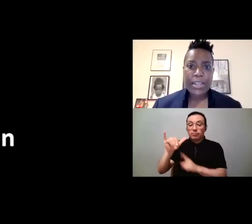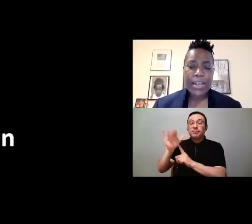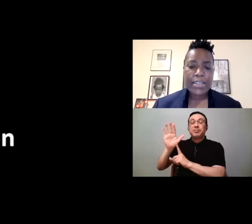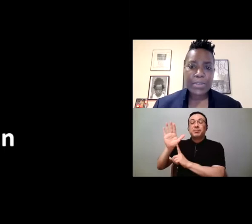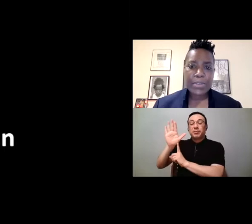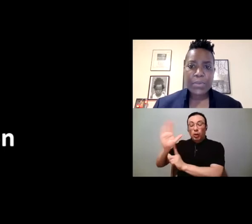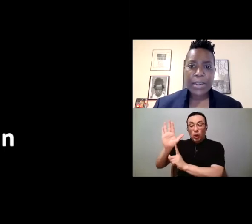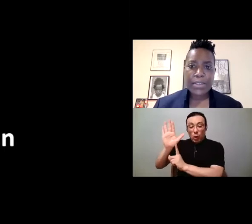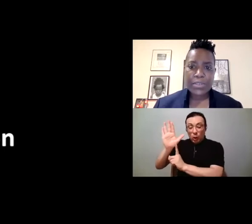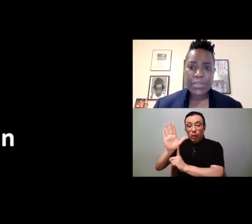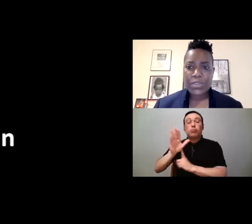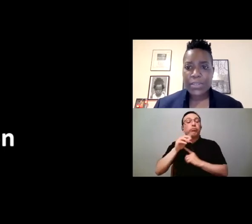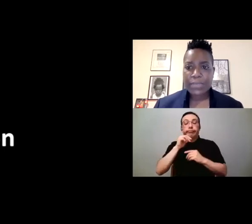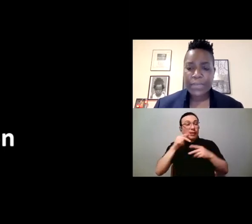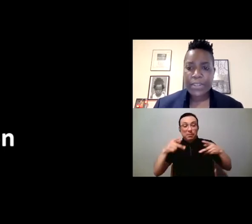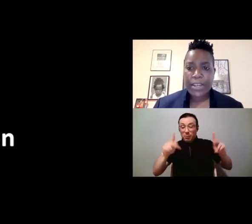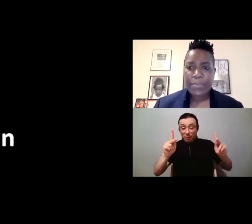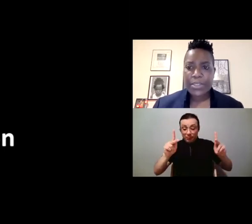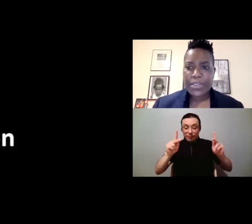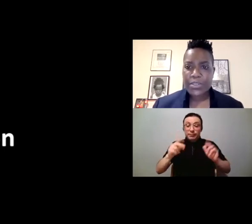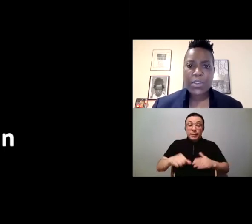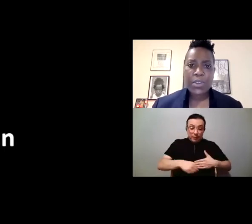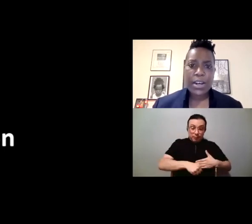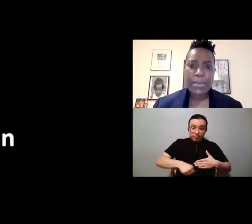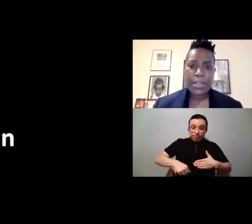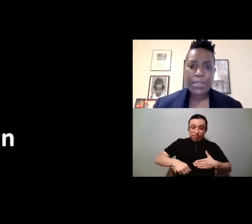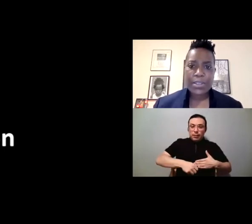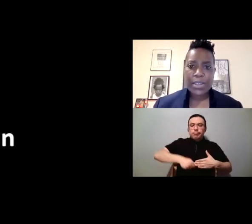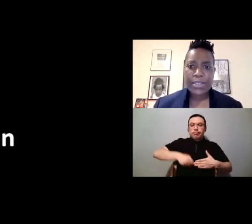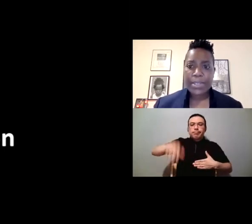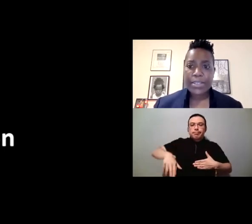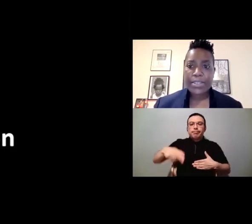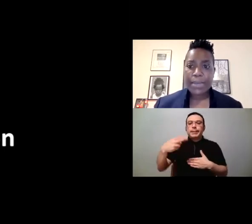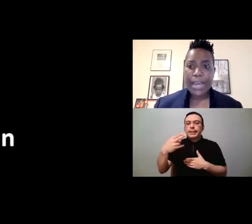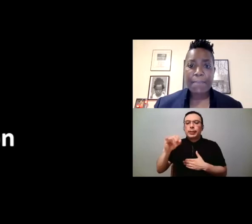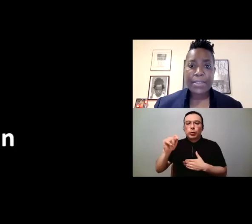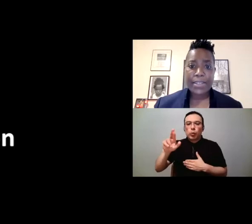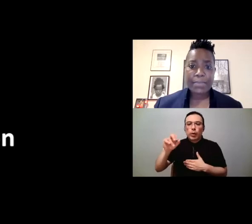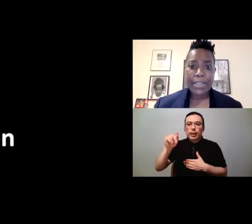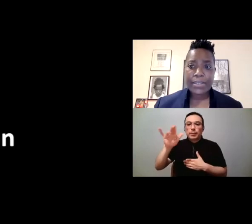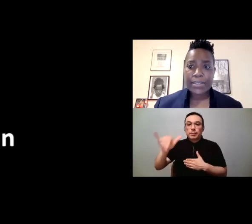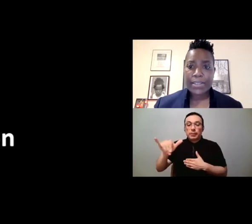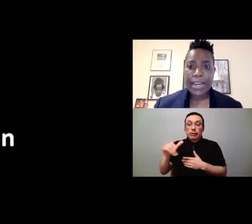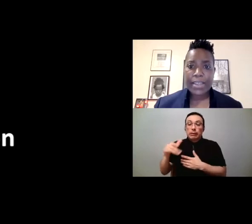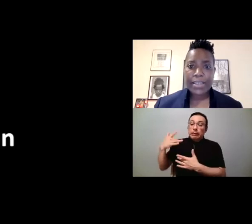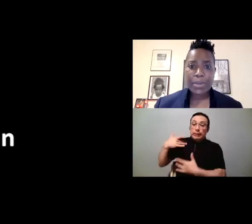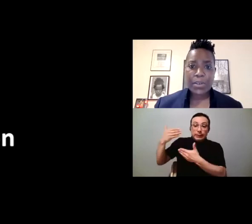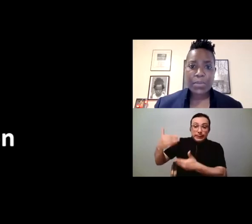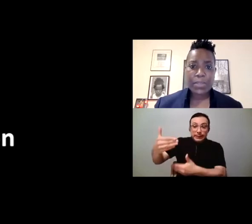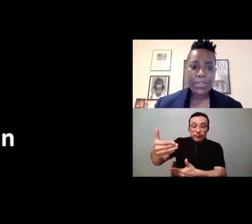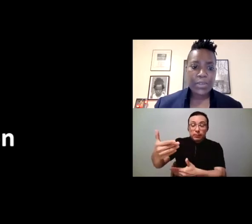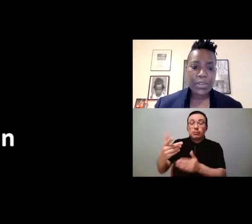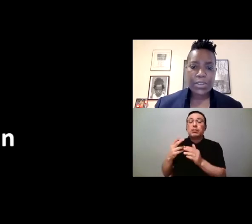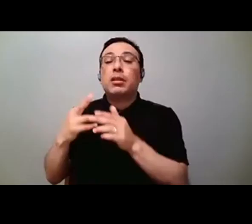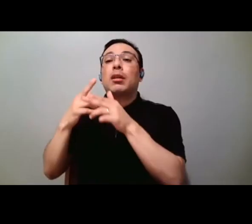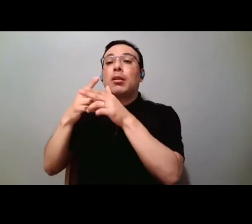while in the hospital for minor surgery. A procedure so common it was known as a Mississippi appendectomy. And this poem